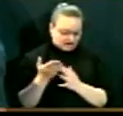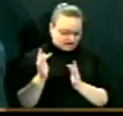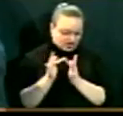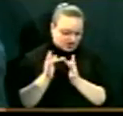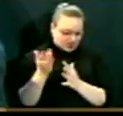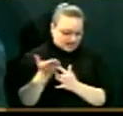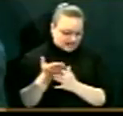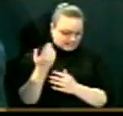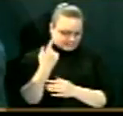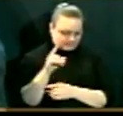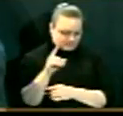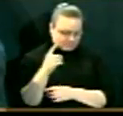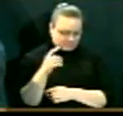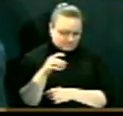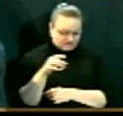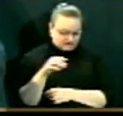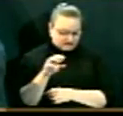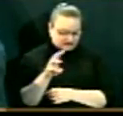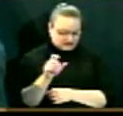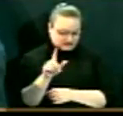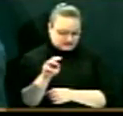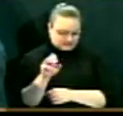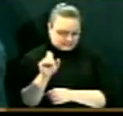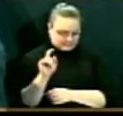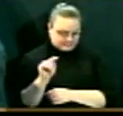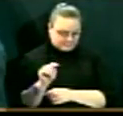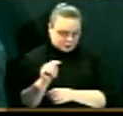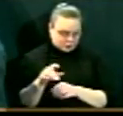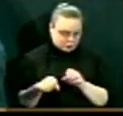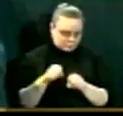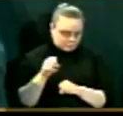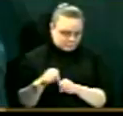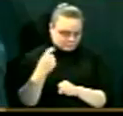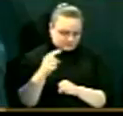Walmart community grant to provide bicycles for a bicycle patrol unit.